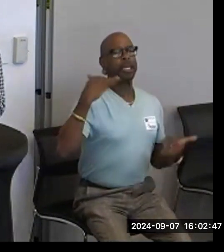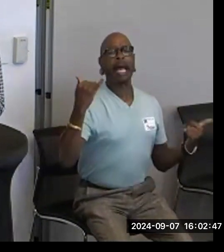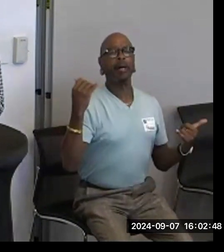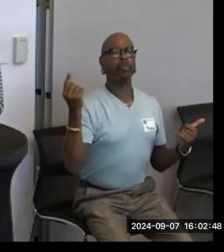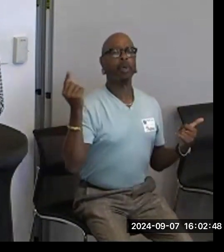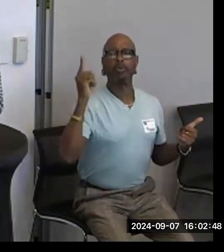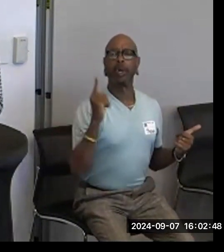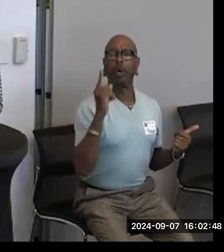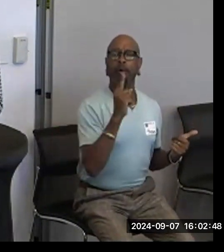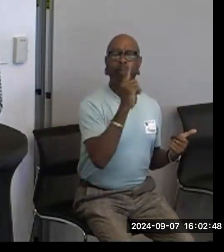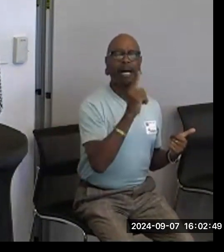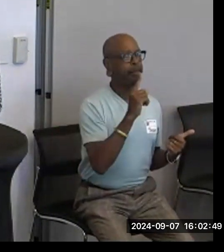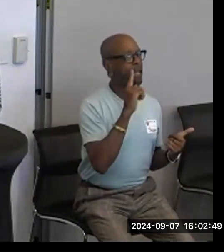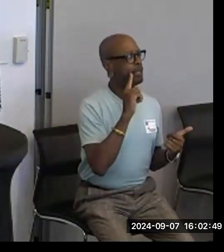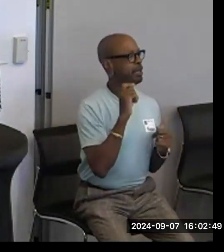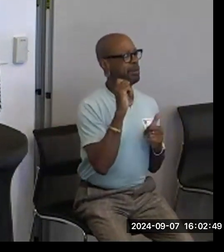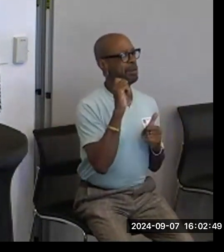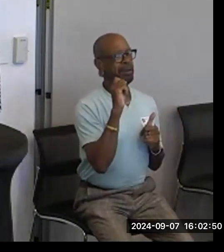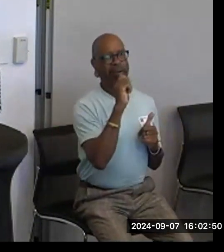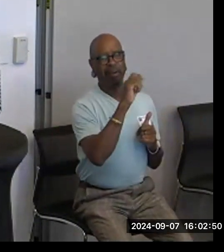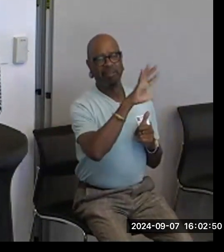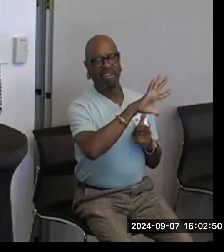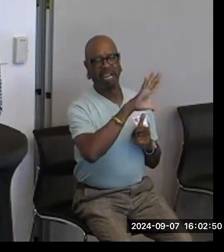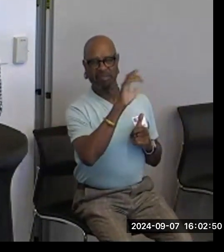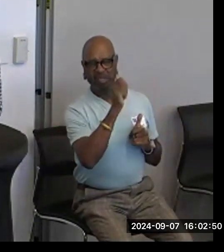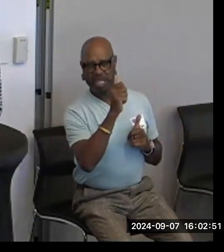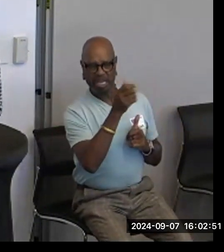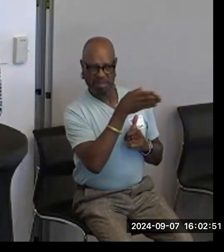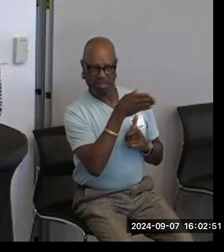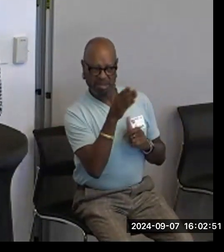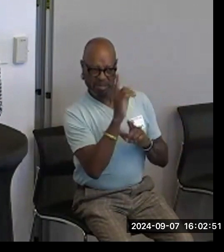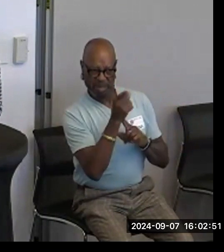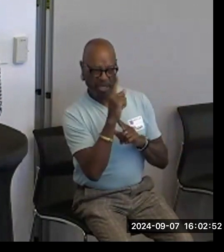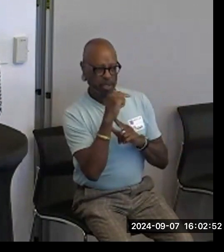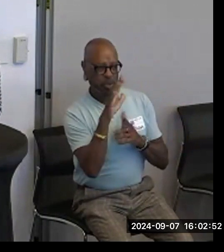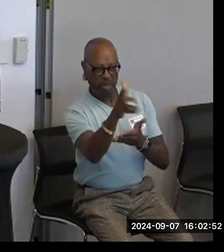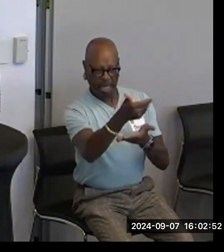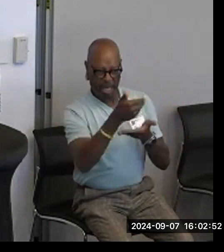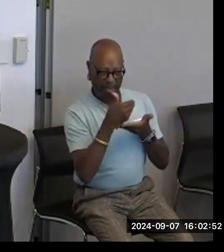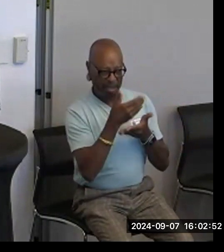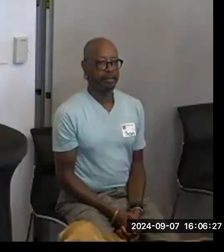about 5 or 10 minutes to start collecting those drawings.